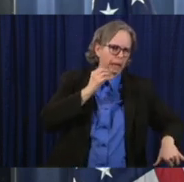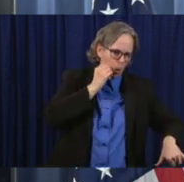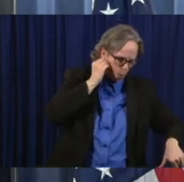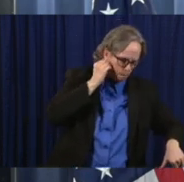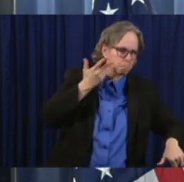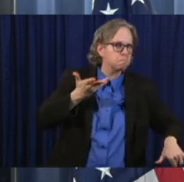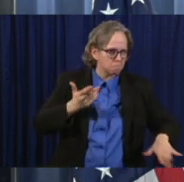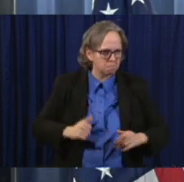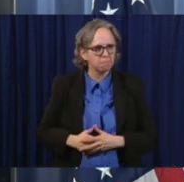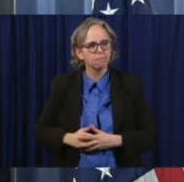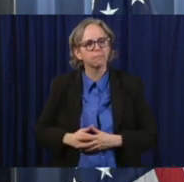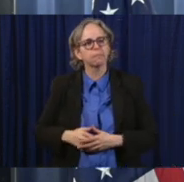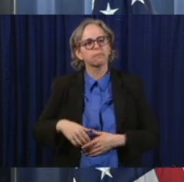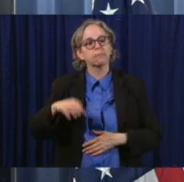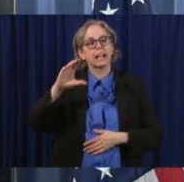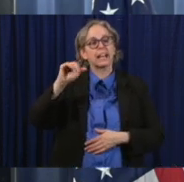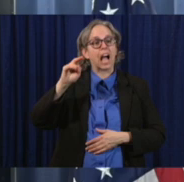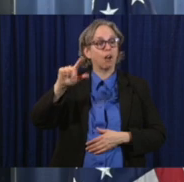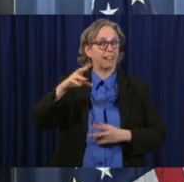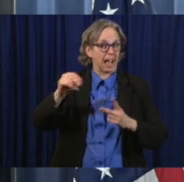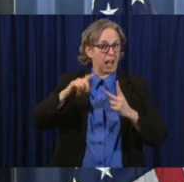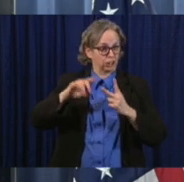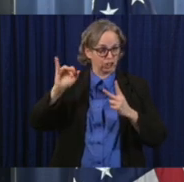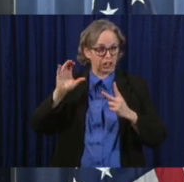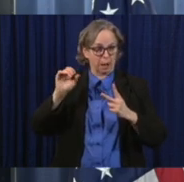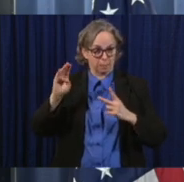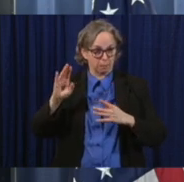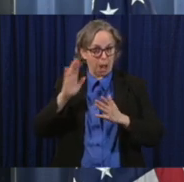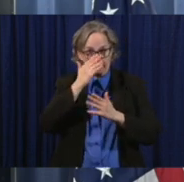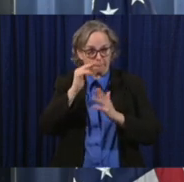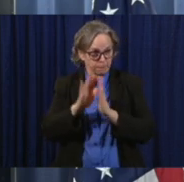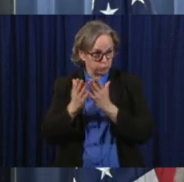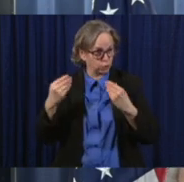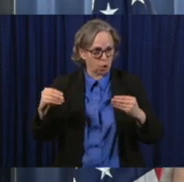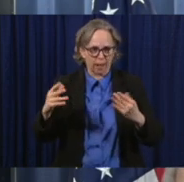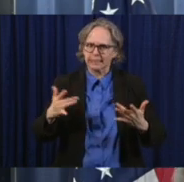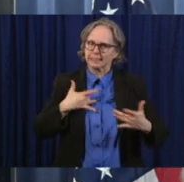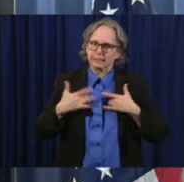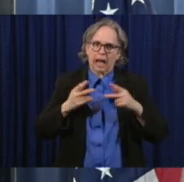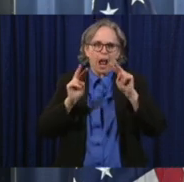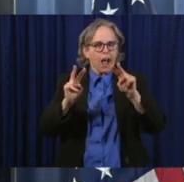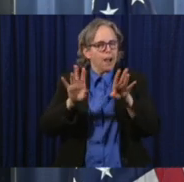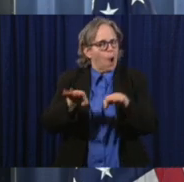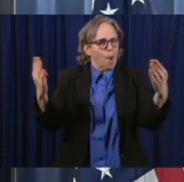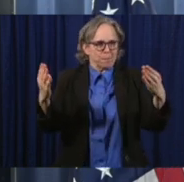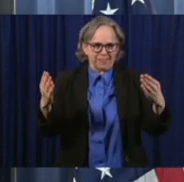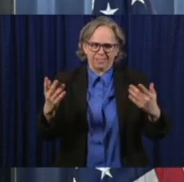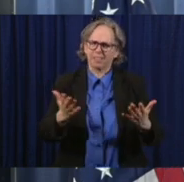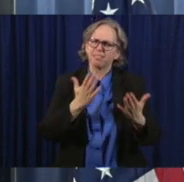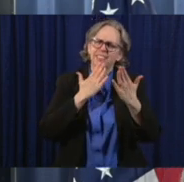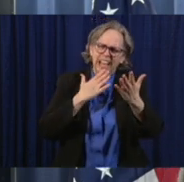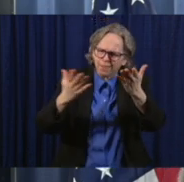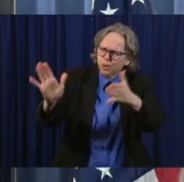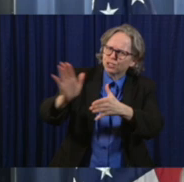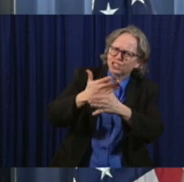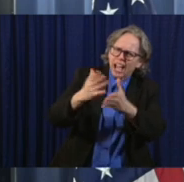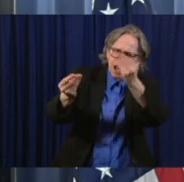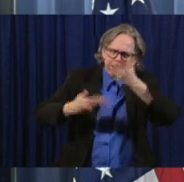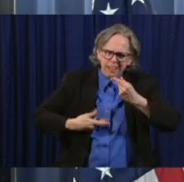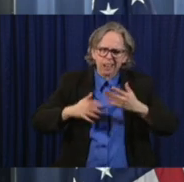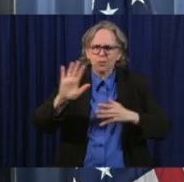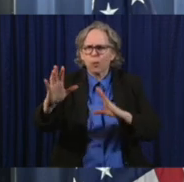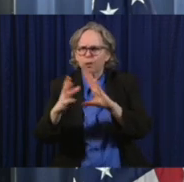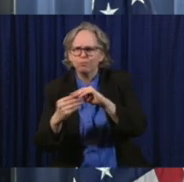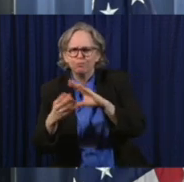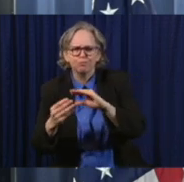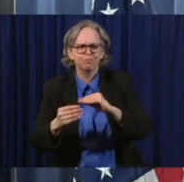John's comic book shop is excited to open. We thank them for sharing their fun story with us and adding a little